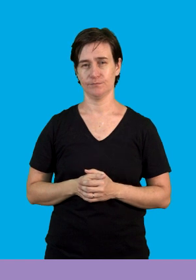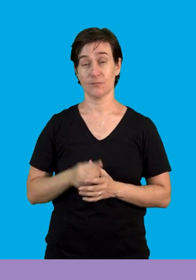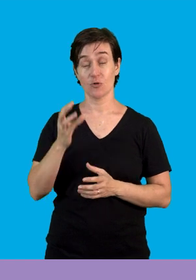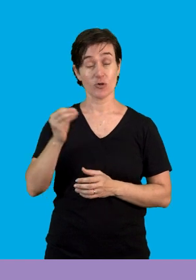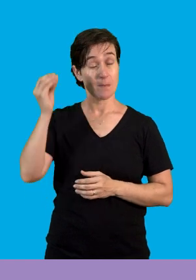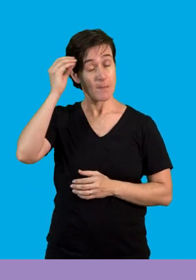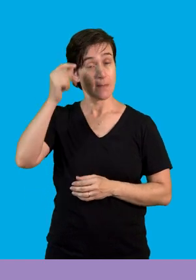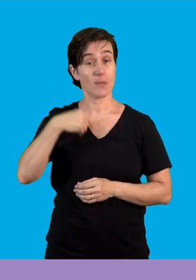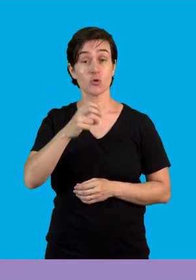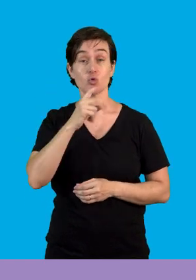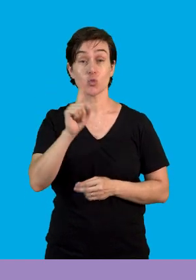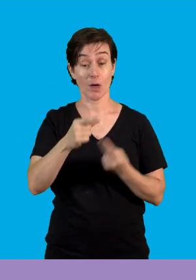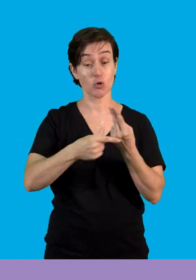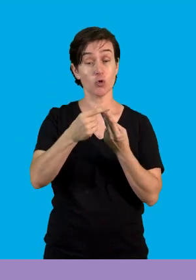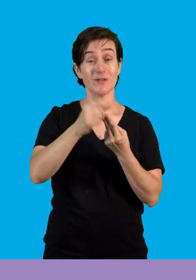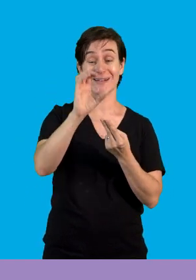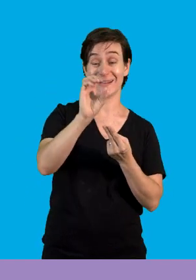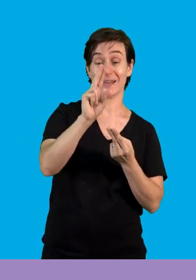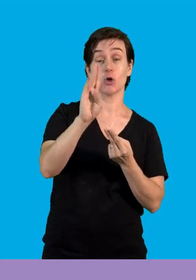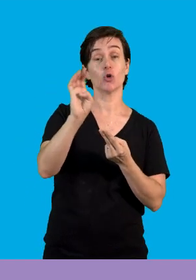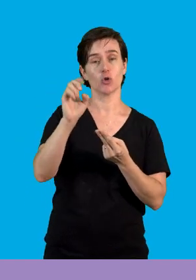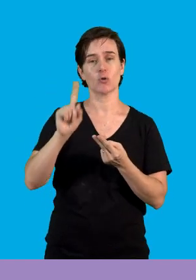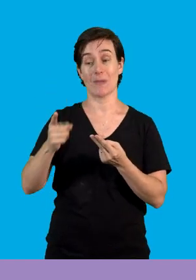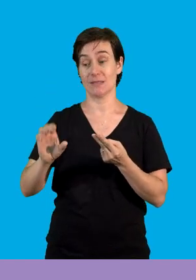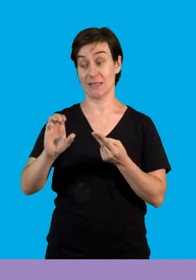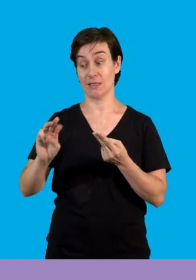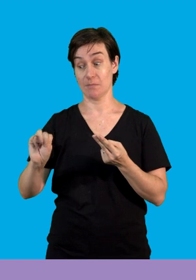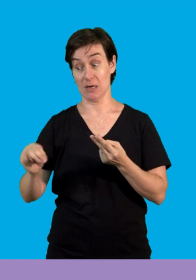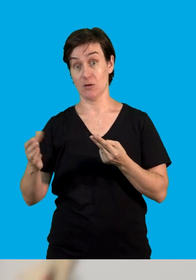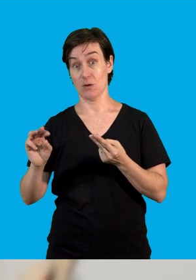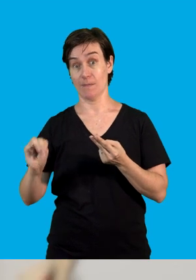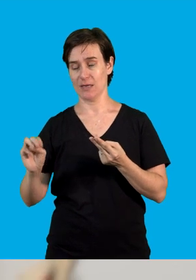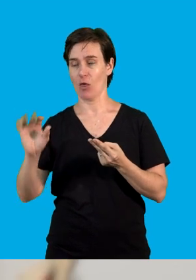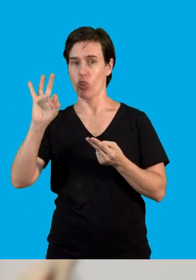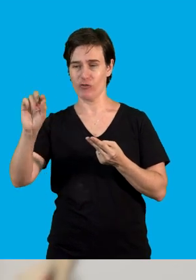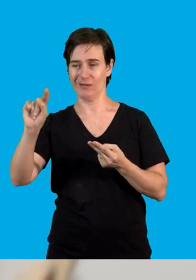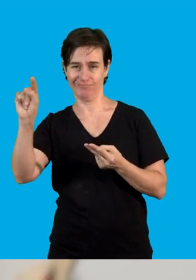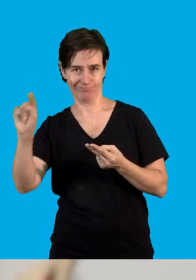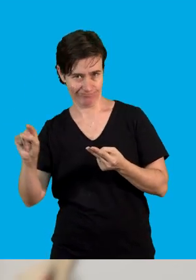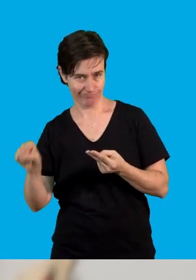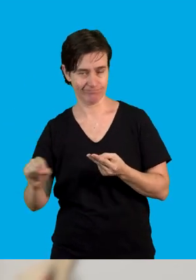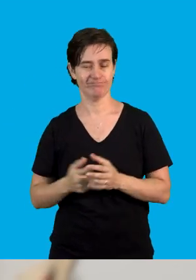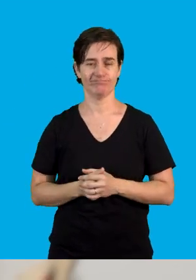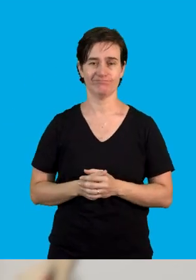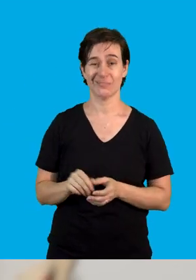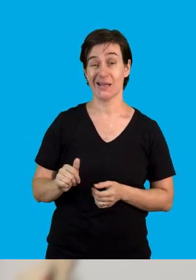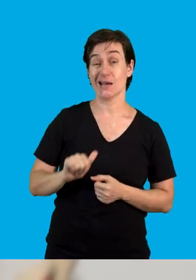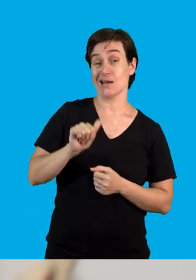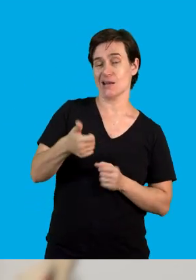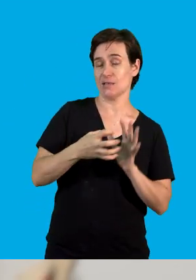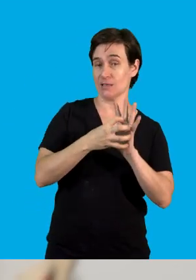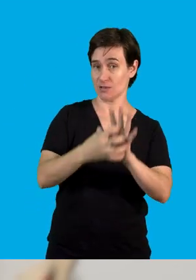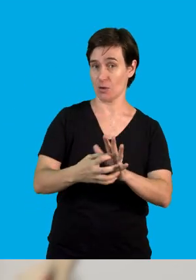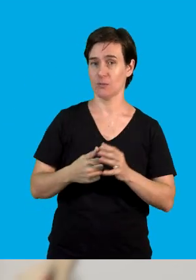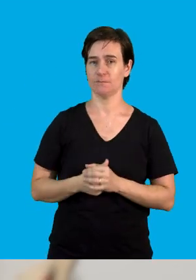using here cubed because we are working with volume. Let's move over to the next